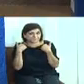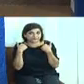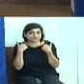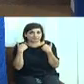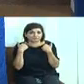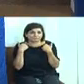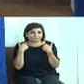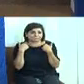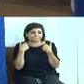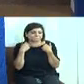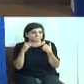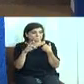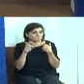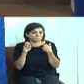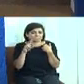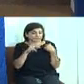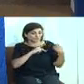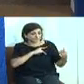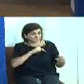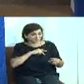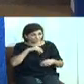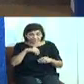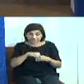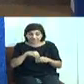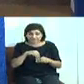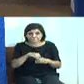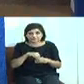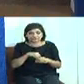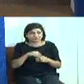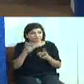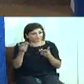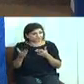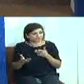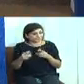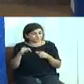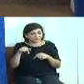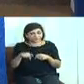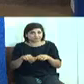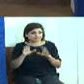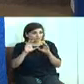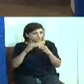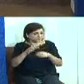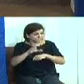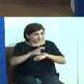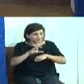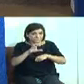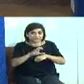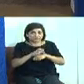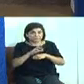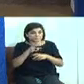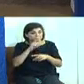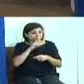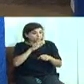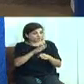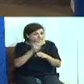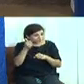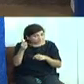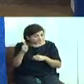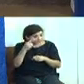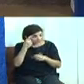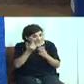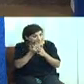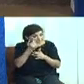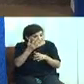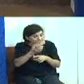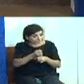Reverend Keith, in the presence of this congregation, will you commit yourself to this new trust and